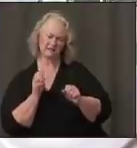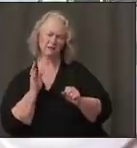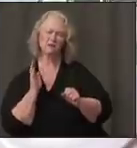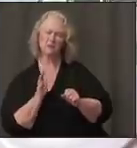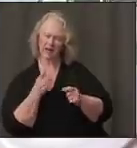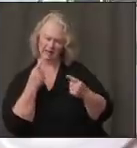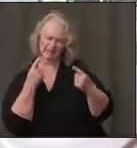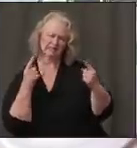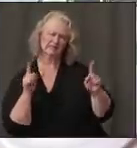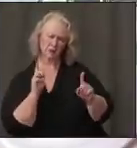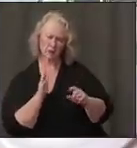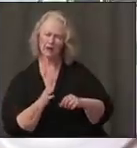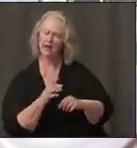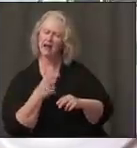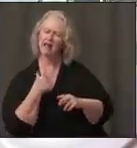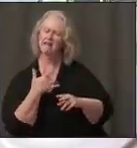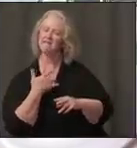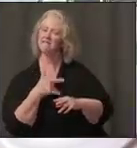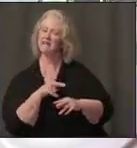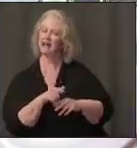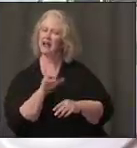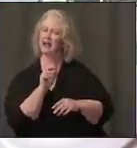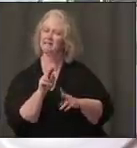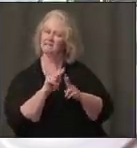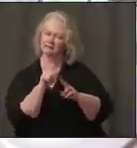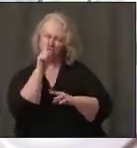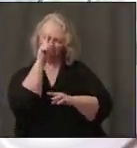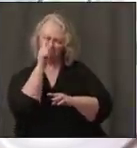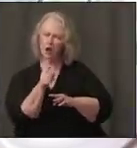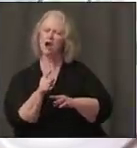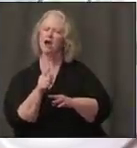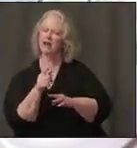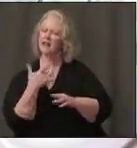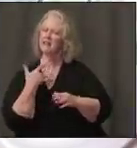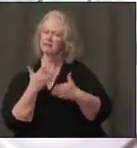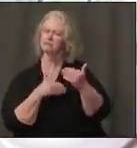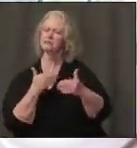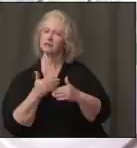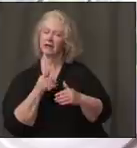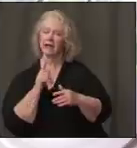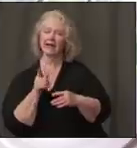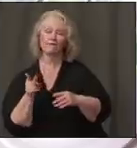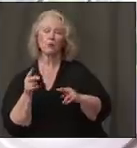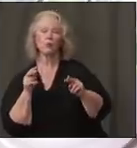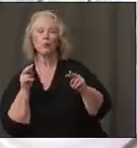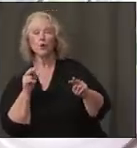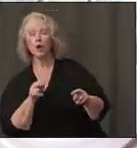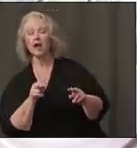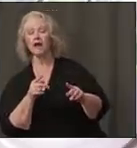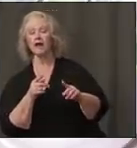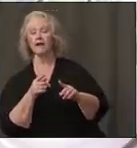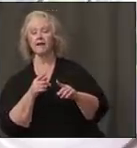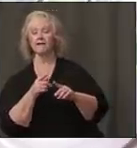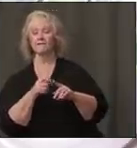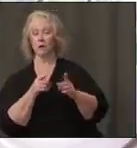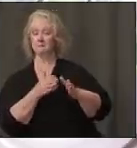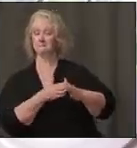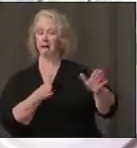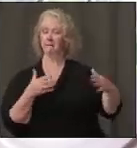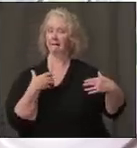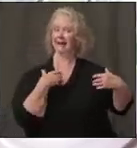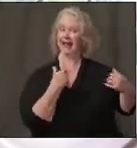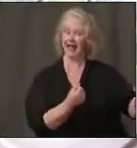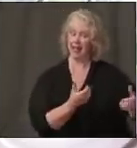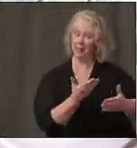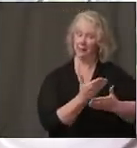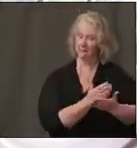about this. And I think that there's a lot of things working in our favor. Now, if you're looking at this purely from a public health question of the epidemic